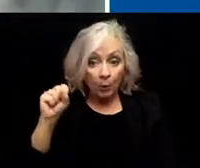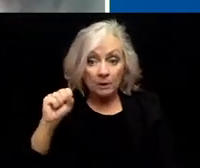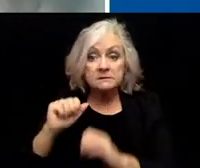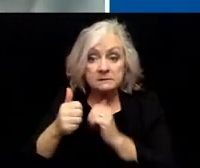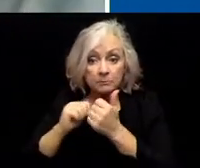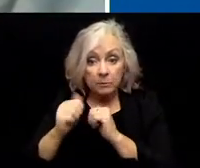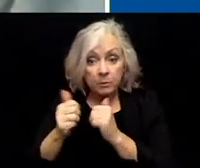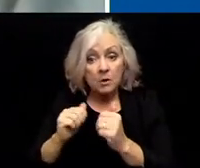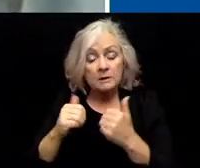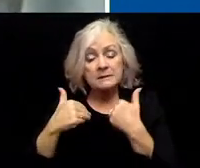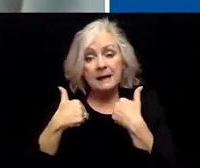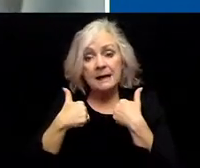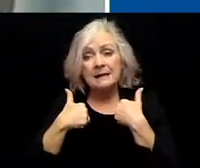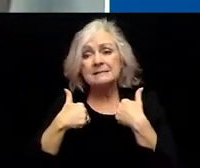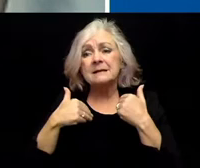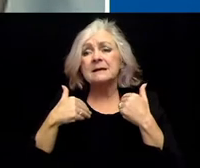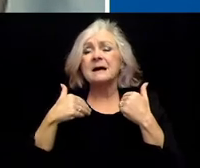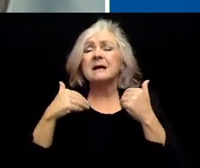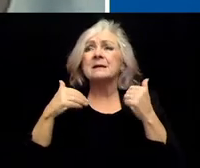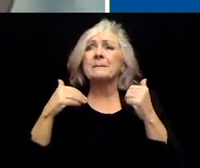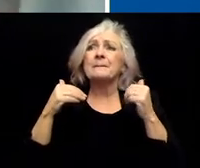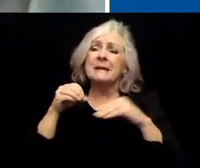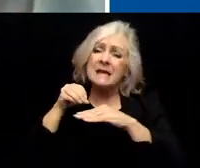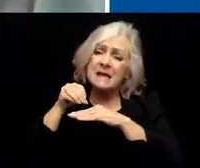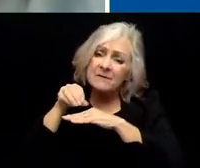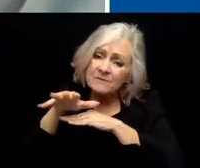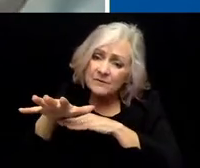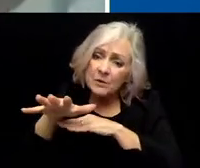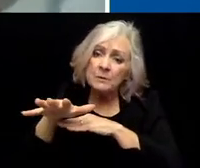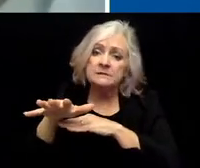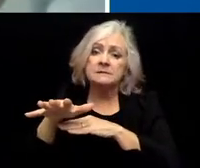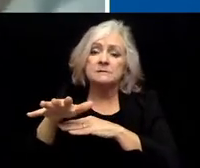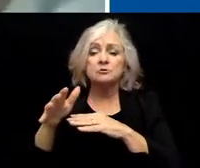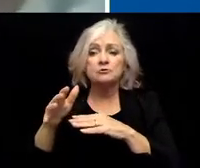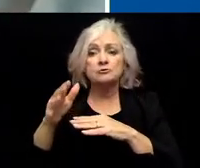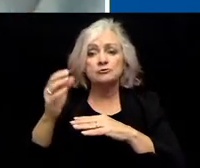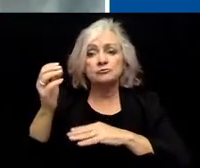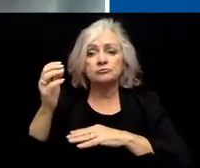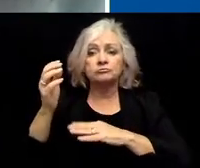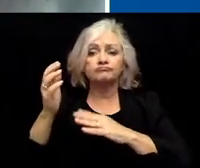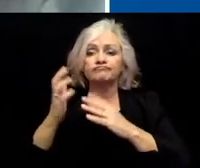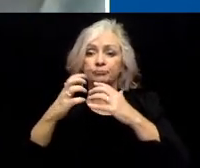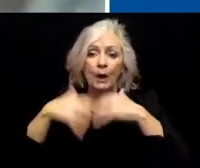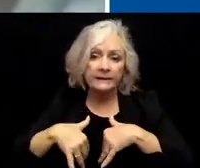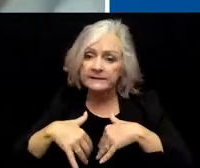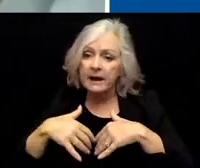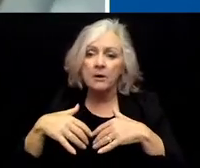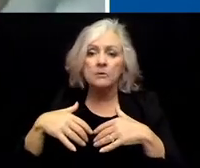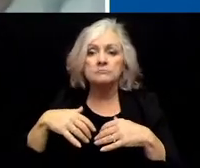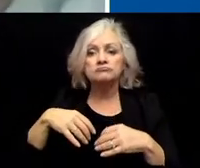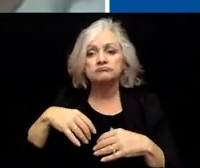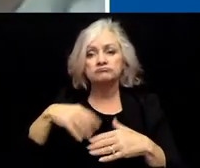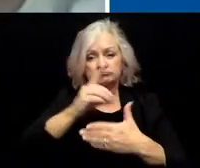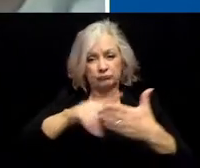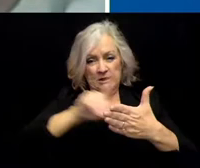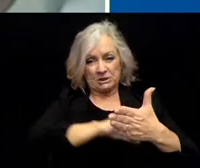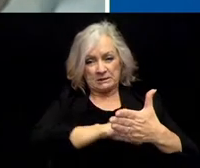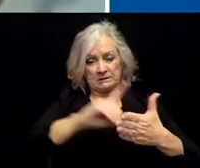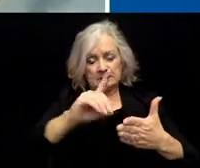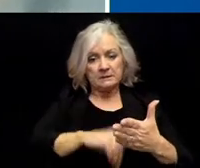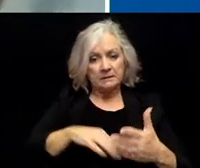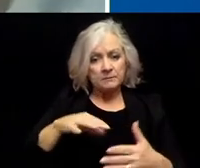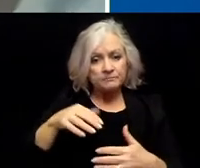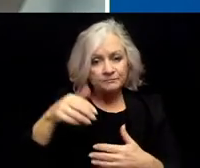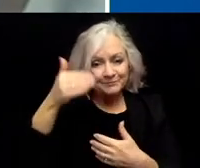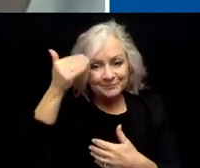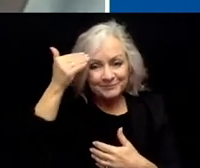incredible influence in modern society in breaking down prejudice. Consider, for example, the diversity in sports, I mean, I'm talking about, you